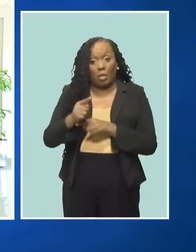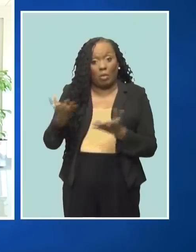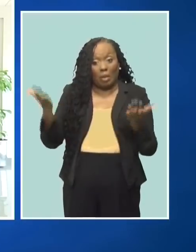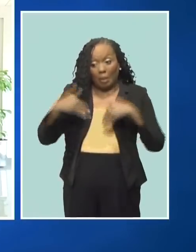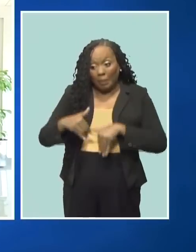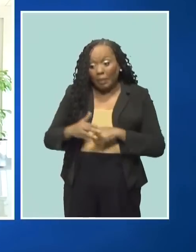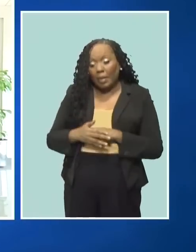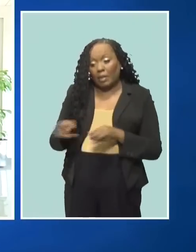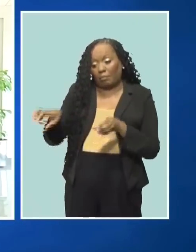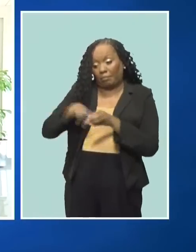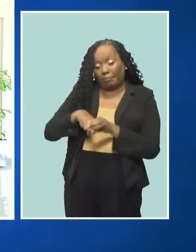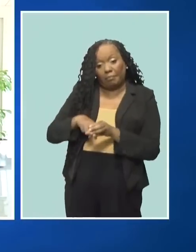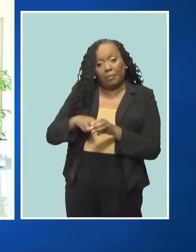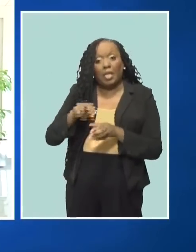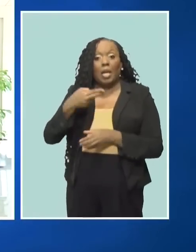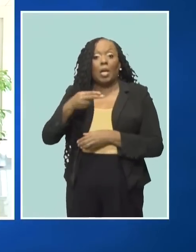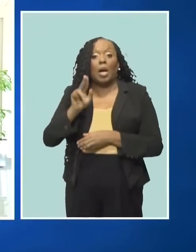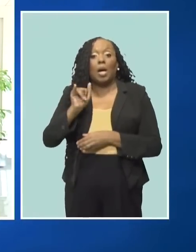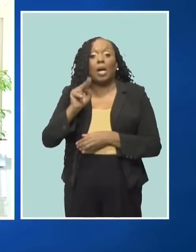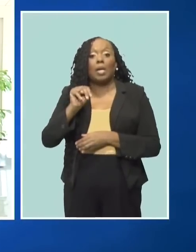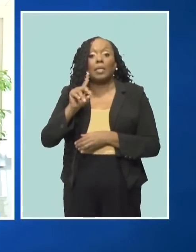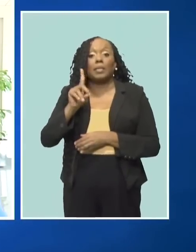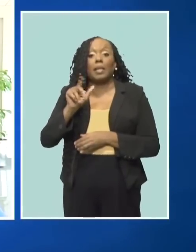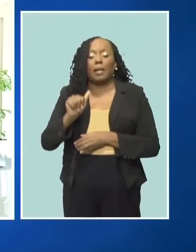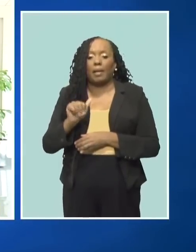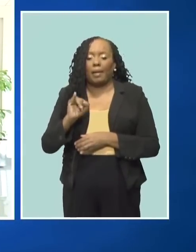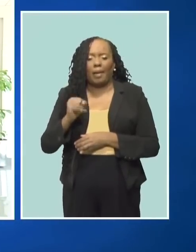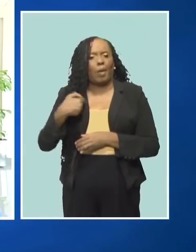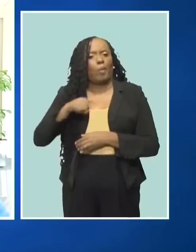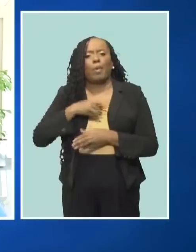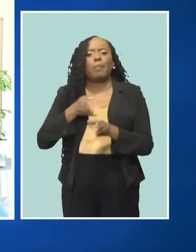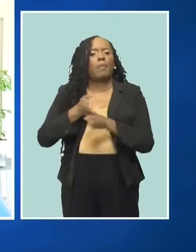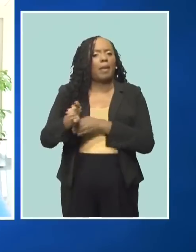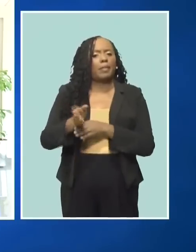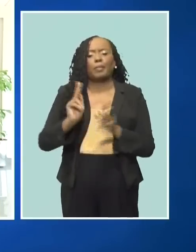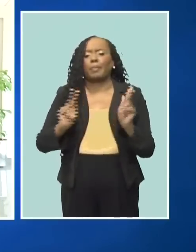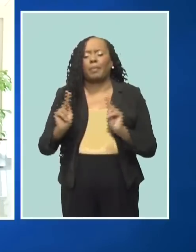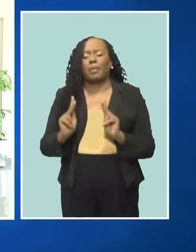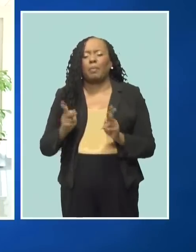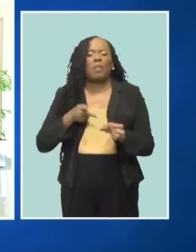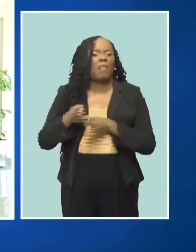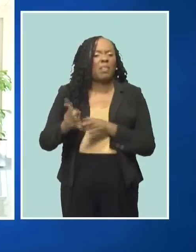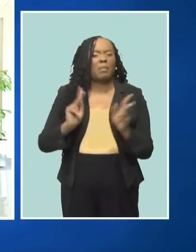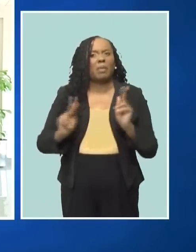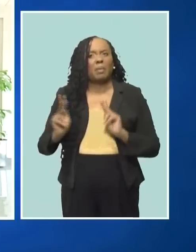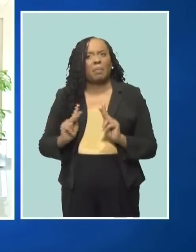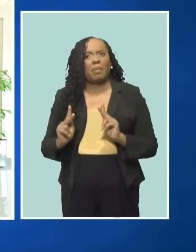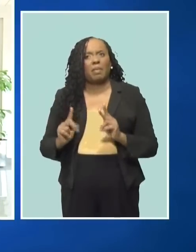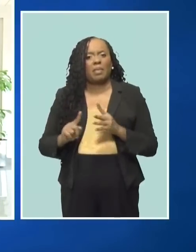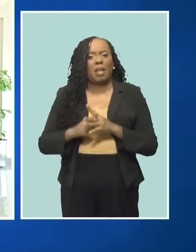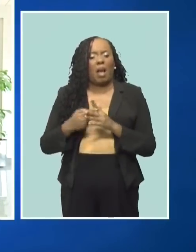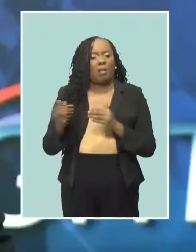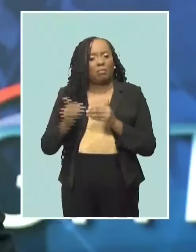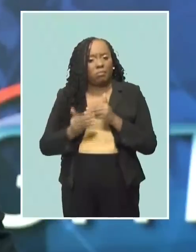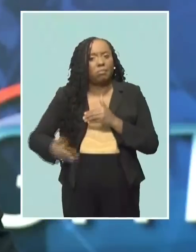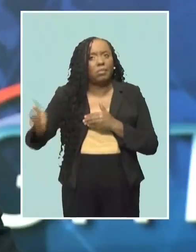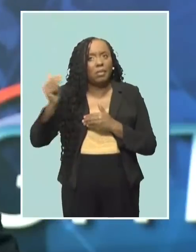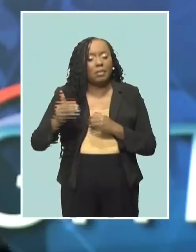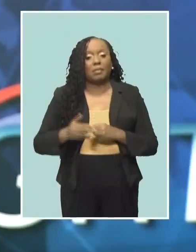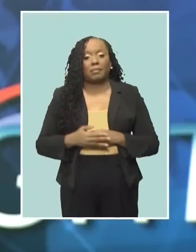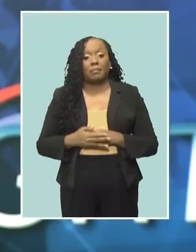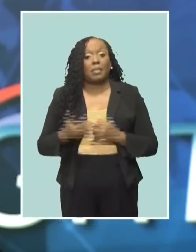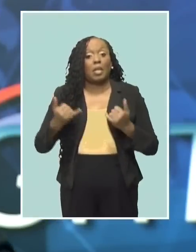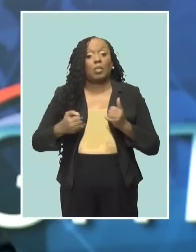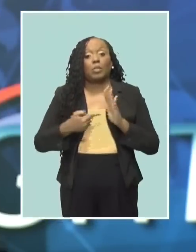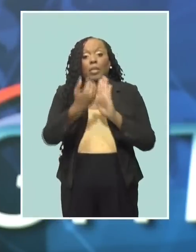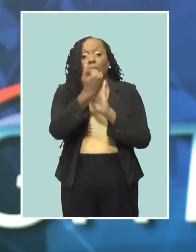in a Hyundai that this is professionals that are dealing with you from the front end where we start right up the way to after sales service. Time